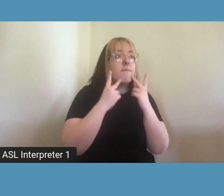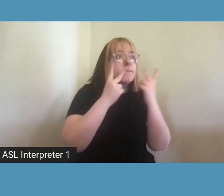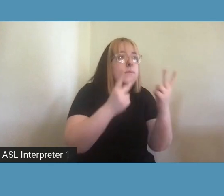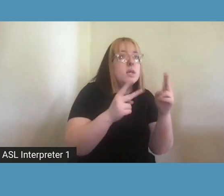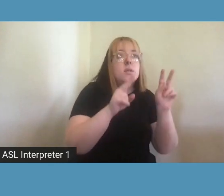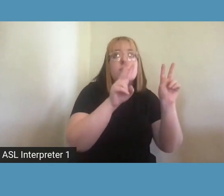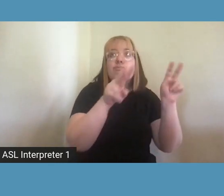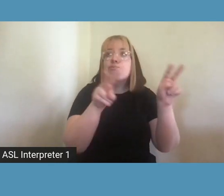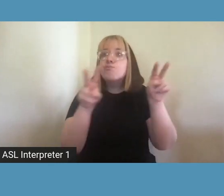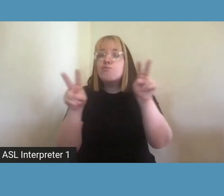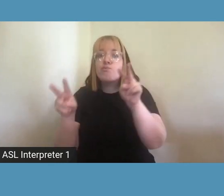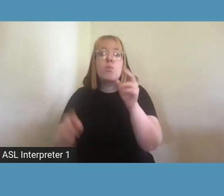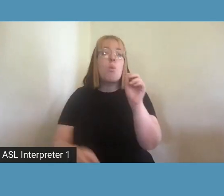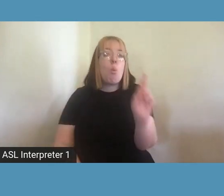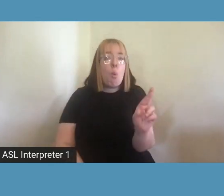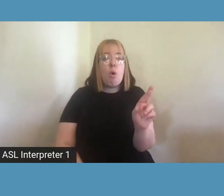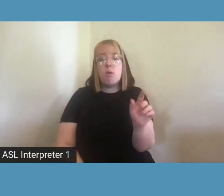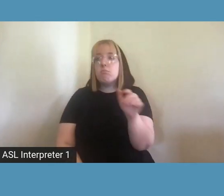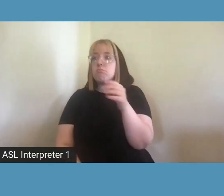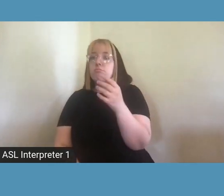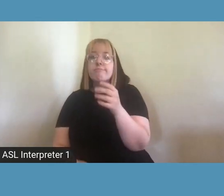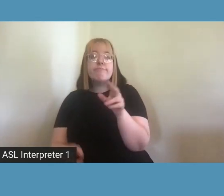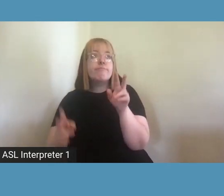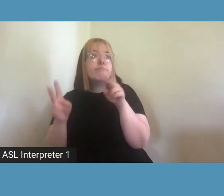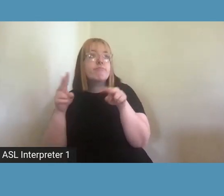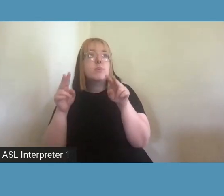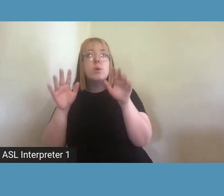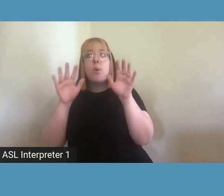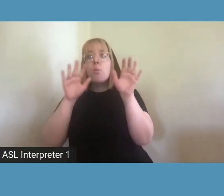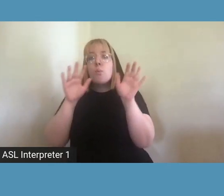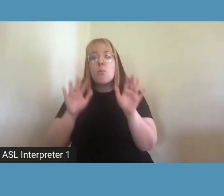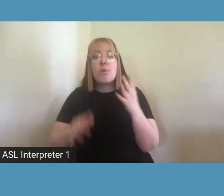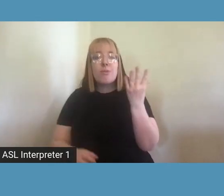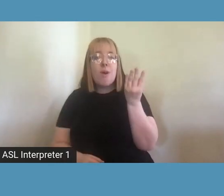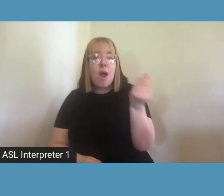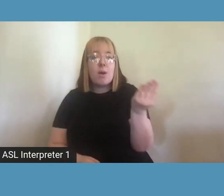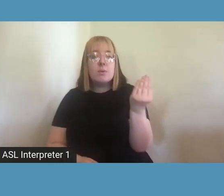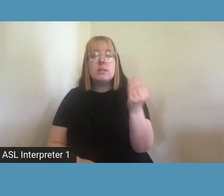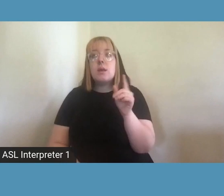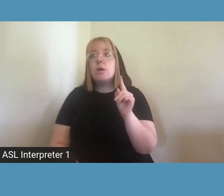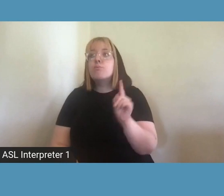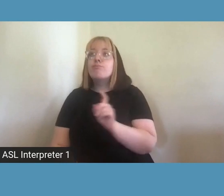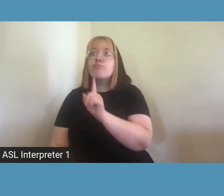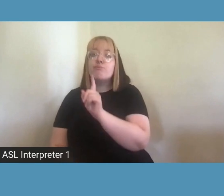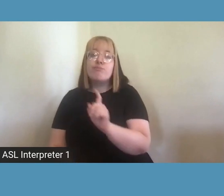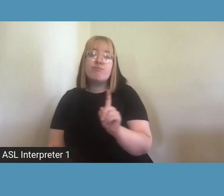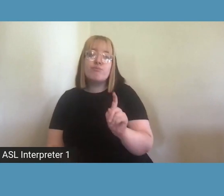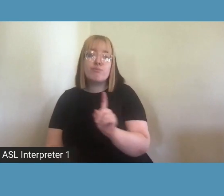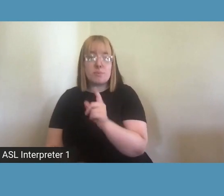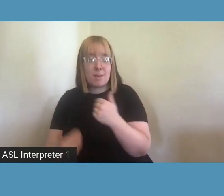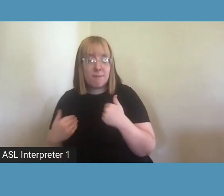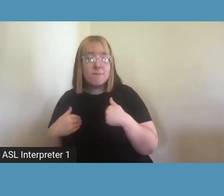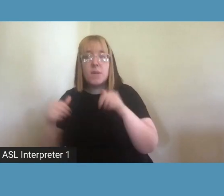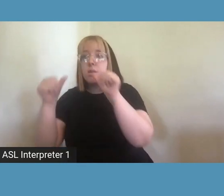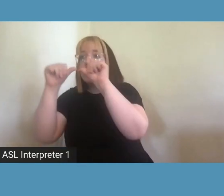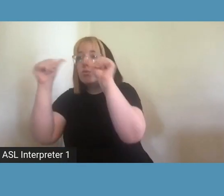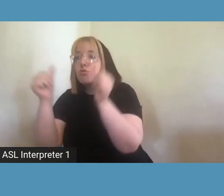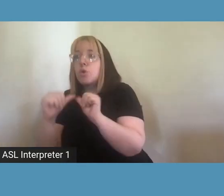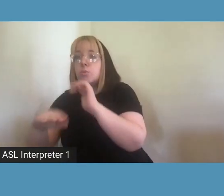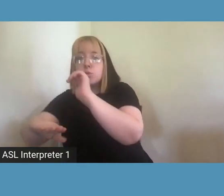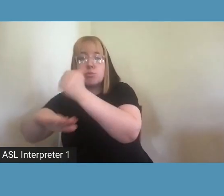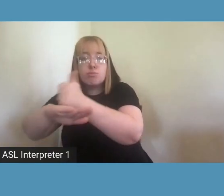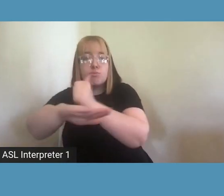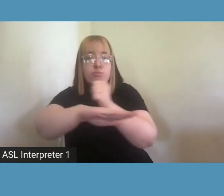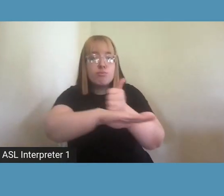exhibitions, or whether you're just enjoying the weather and strolling around the outdoors. We have sculptures, we